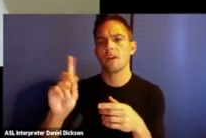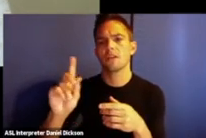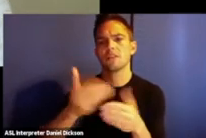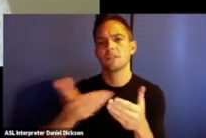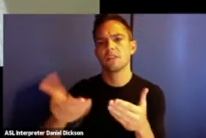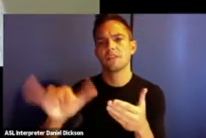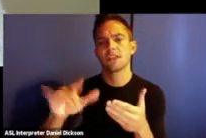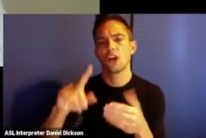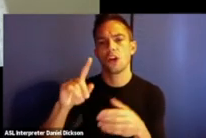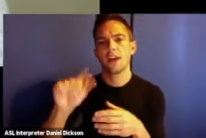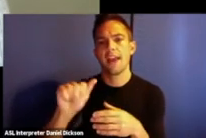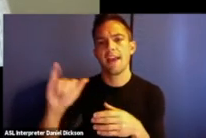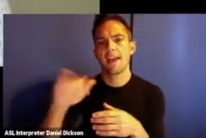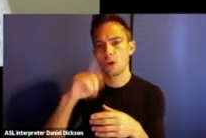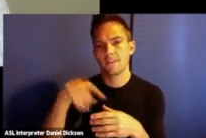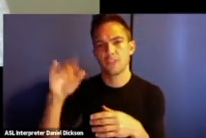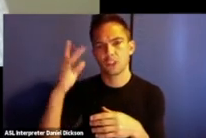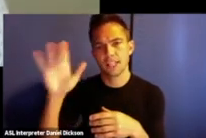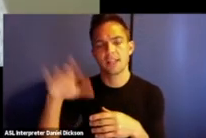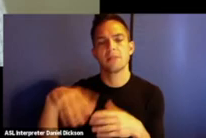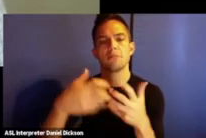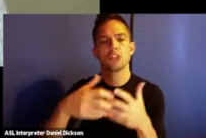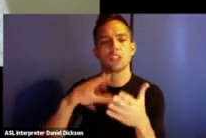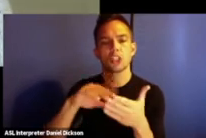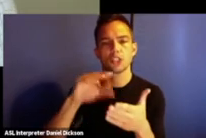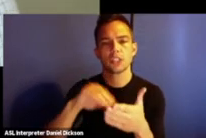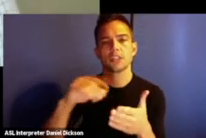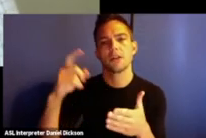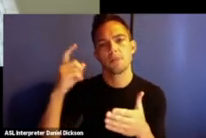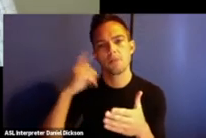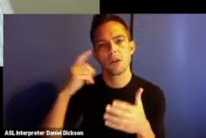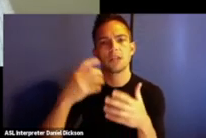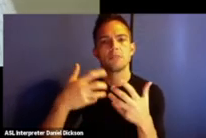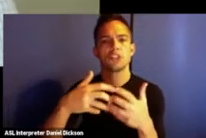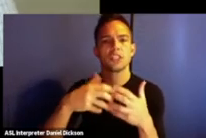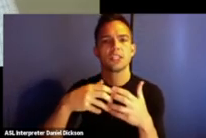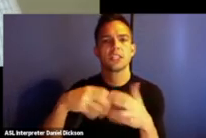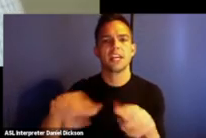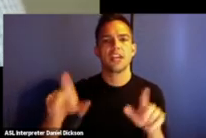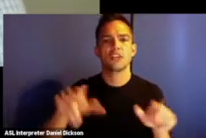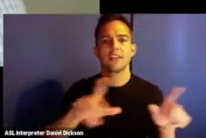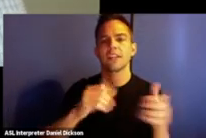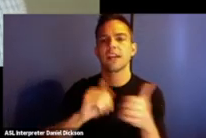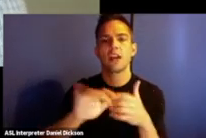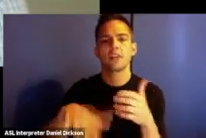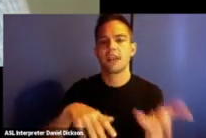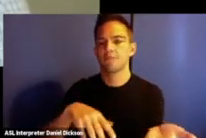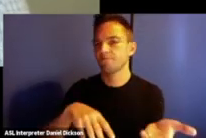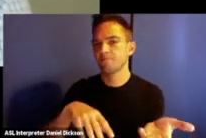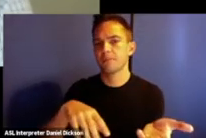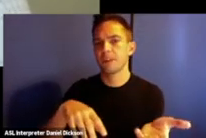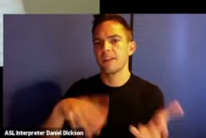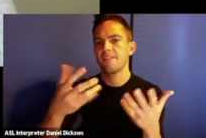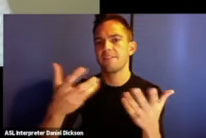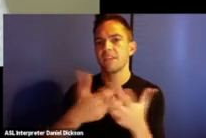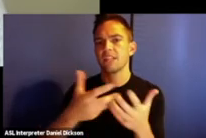like artificial intelligence, machine learning, brain machine interface, where could that fit in the bigger picture?